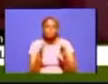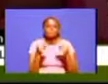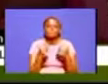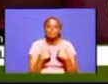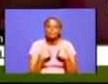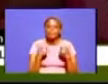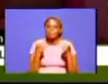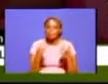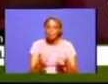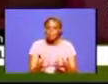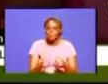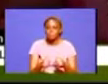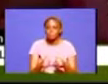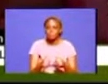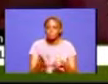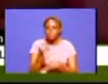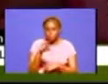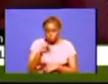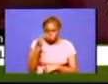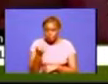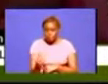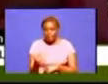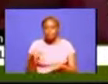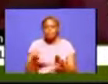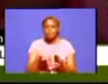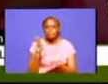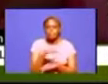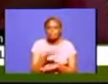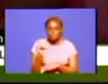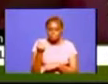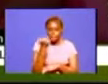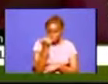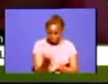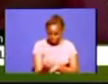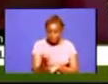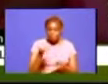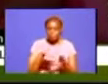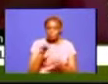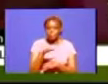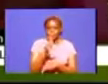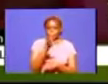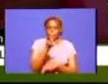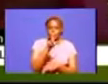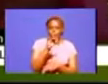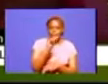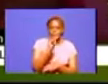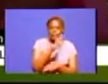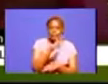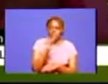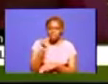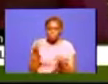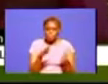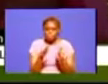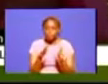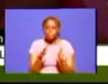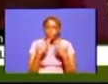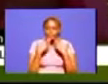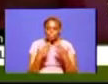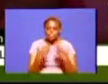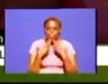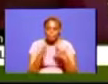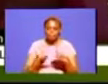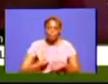know, to erect a young member of Parliament, being the first young member of Parliament from Kiambaa constituency. I take that opportunity to thank